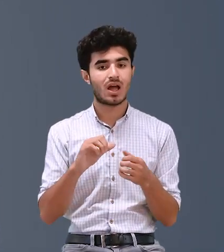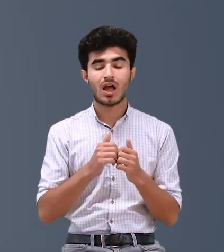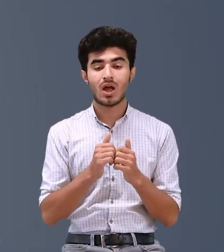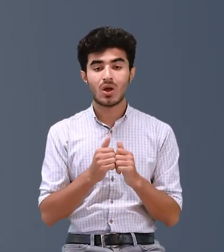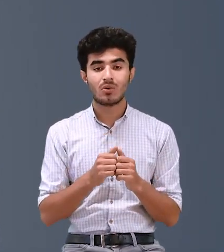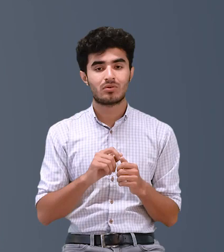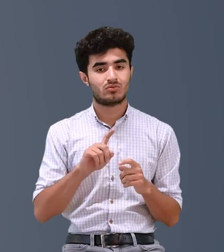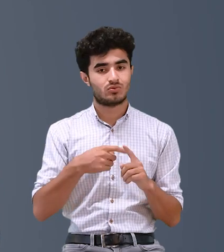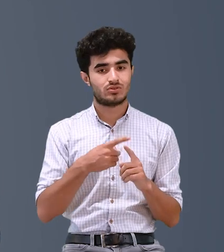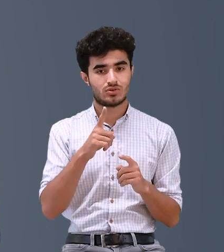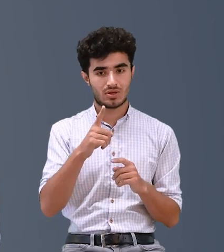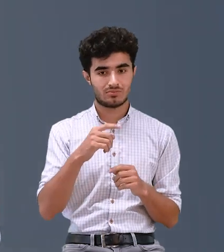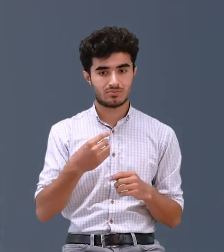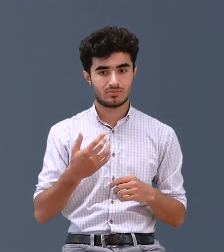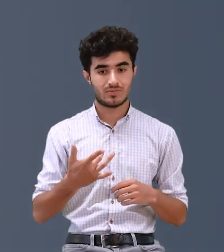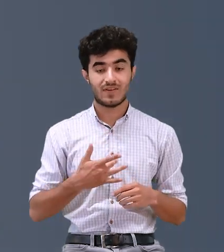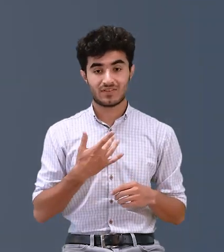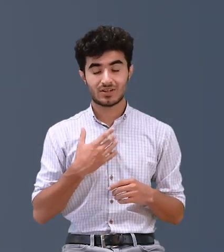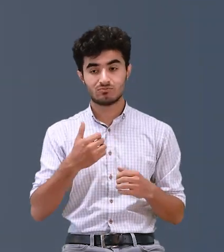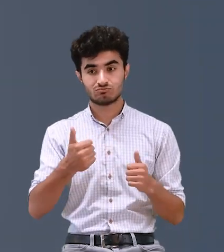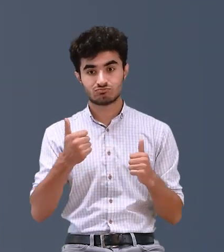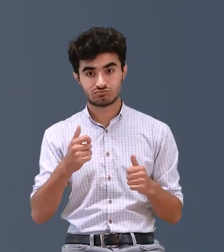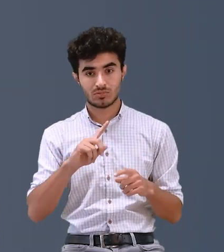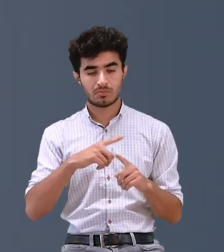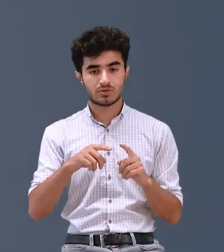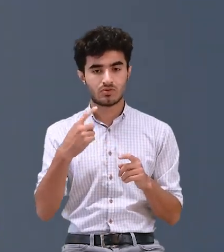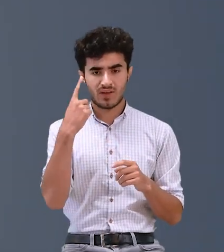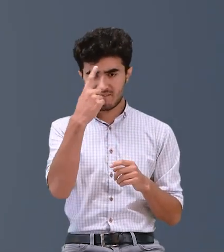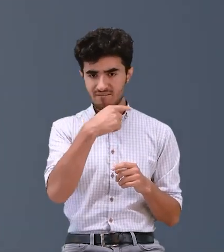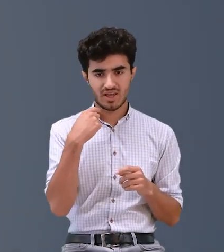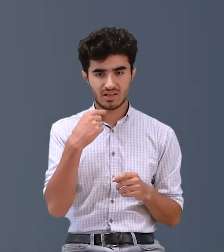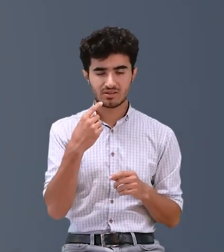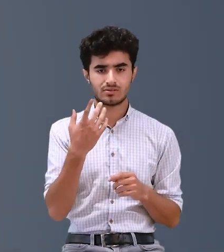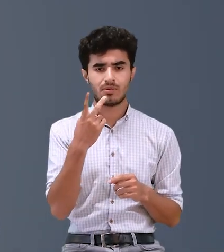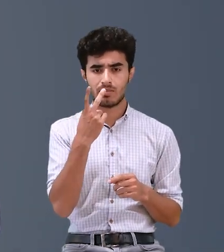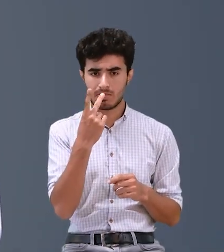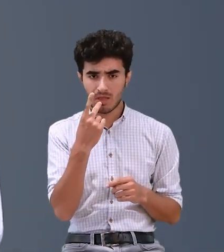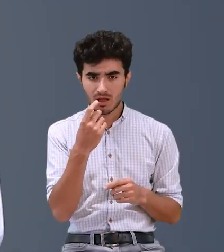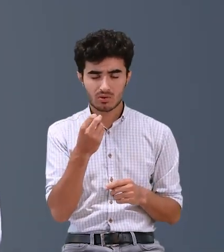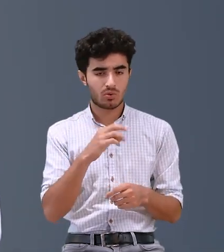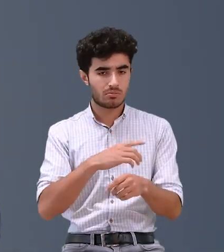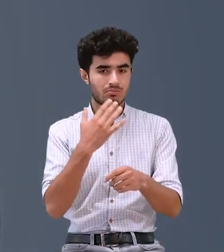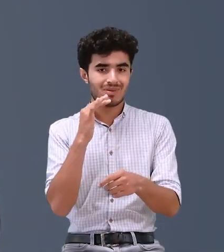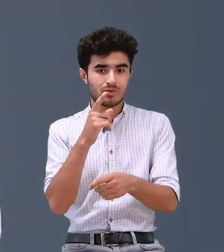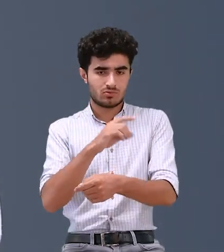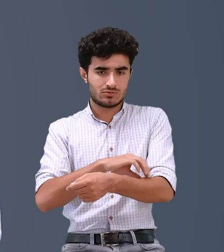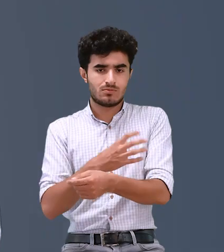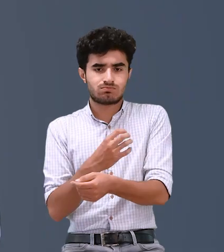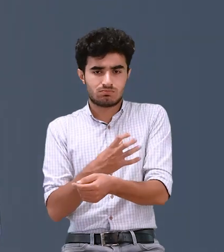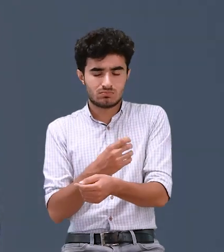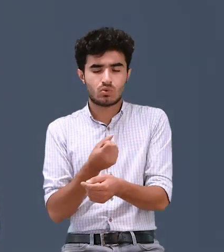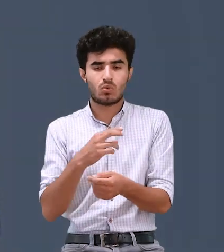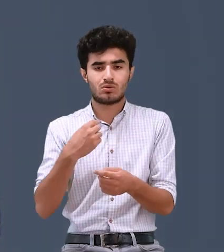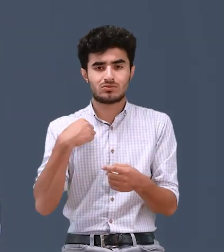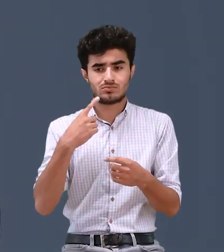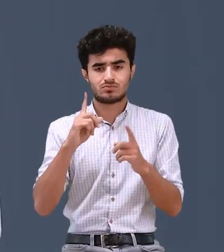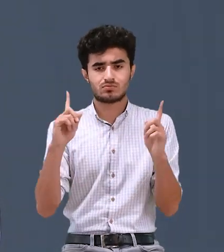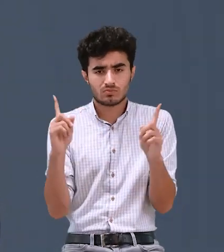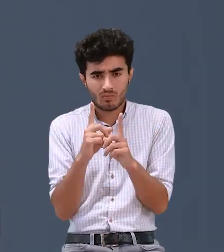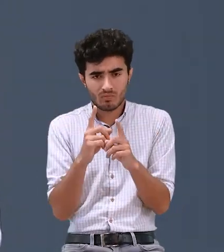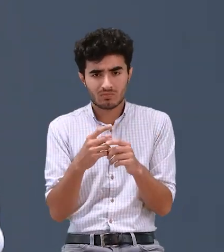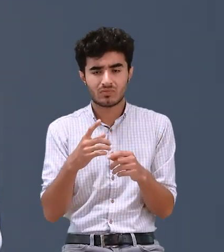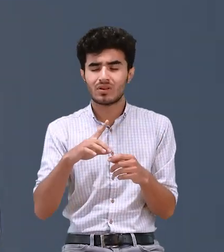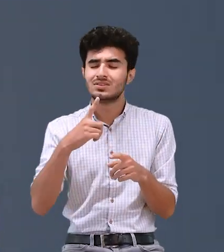like is days where you're bloated and days where your face is redder or your arms are chubbier or you